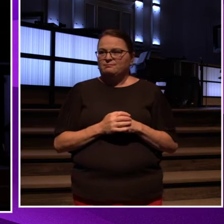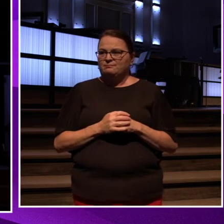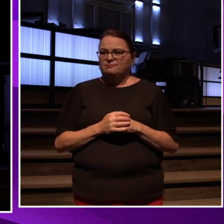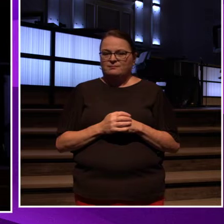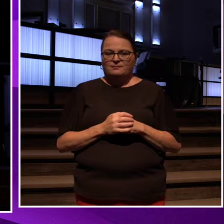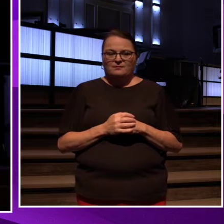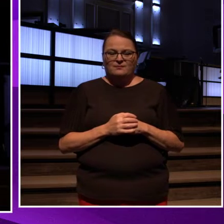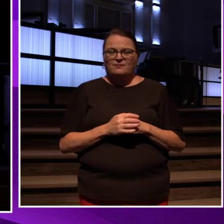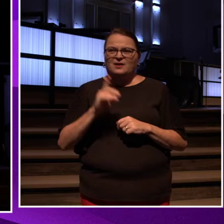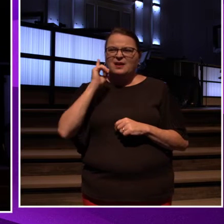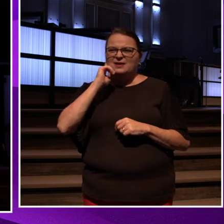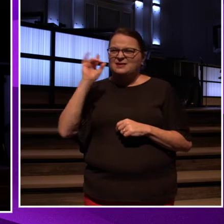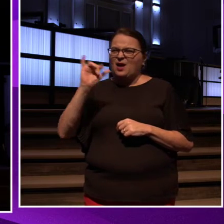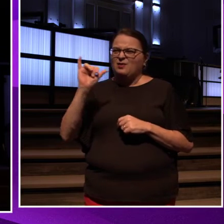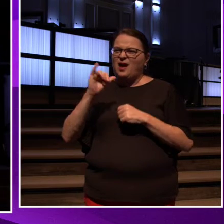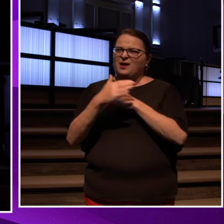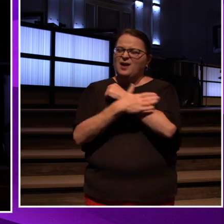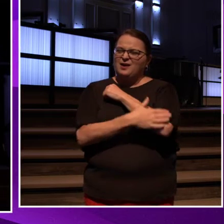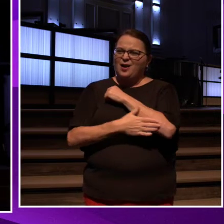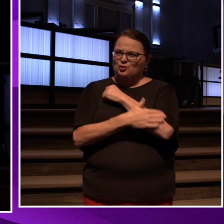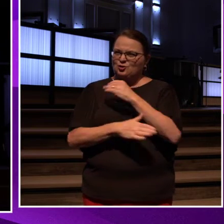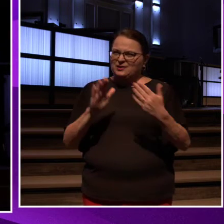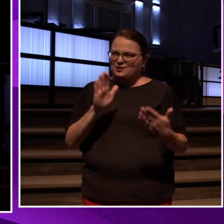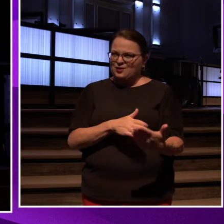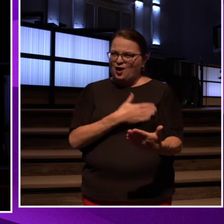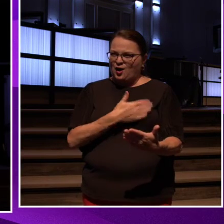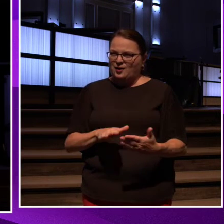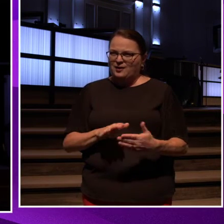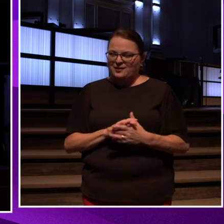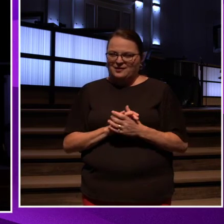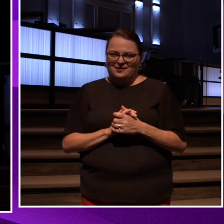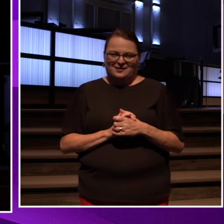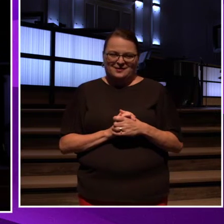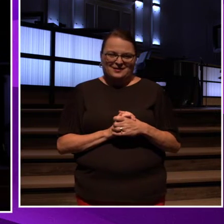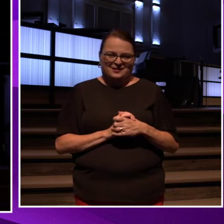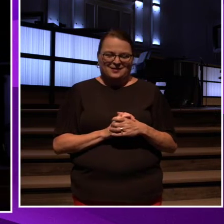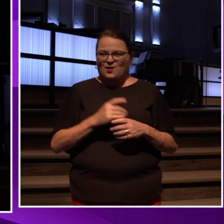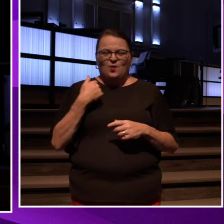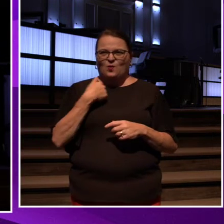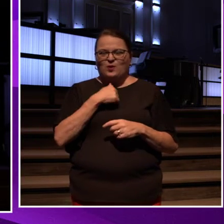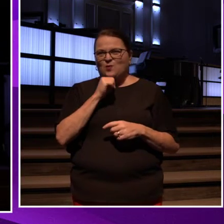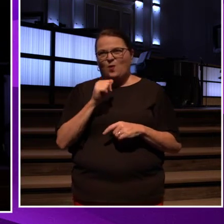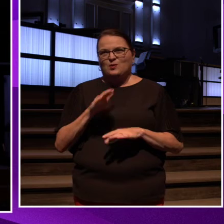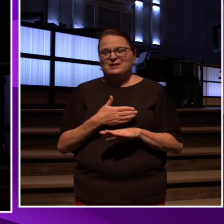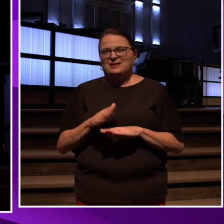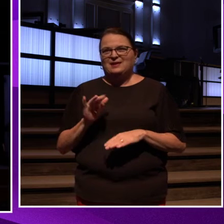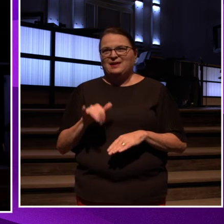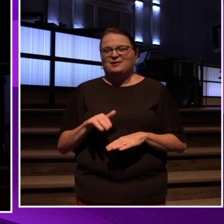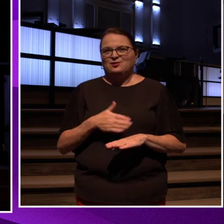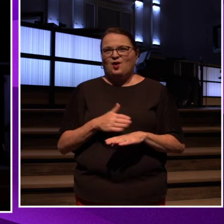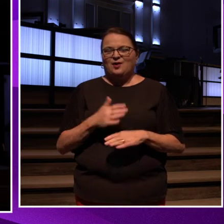Sounds like a country song. In fact, it is a country song. And we won't go there.